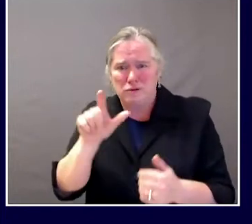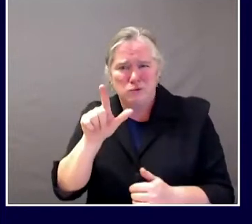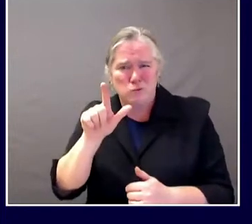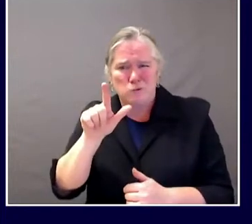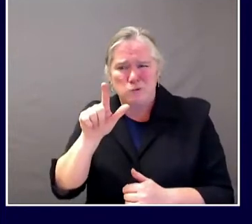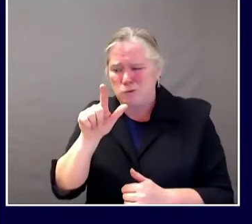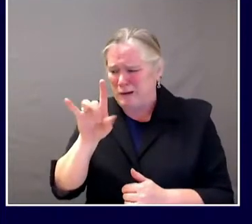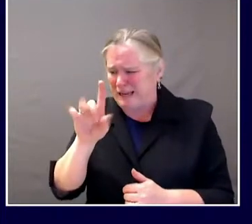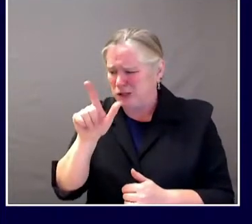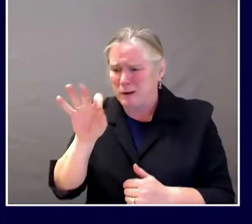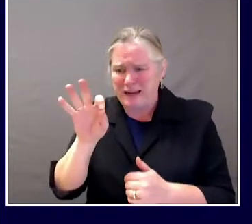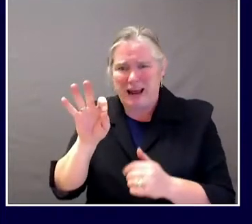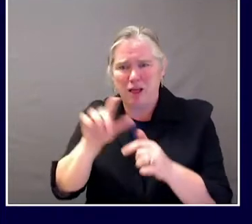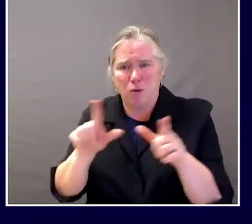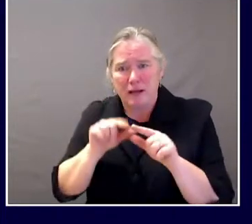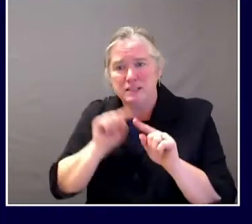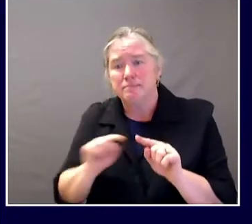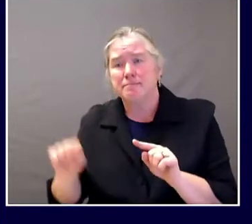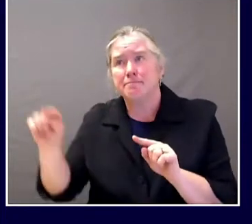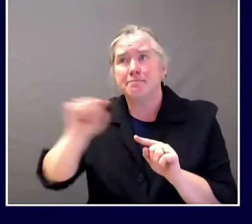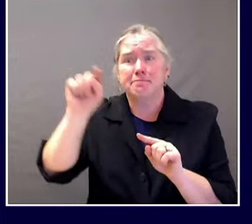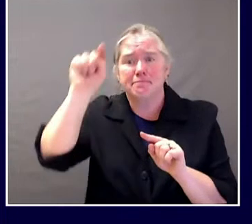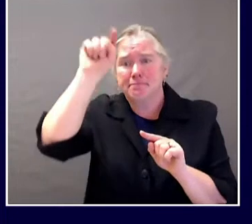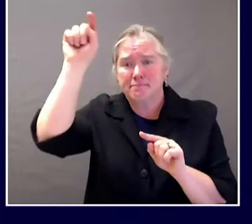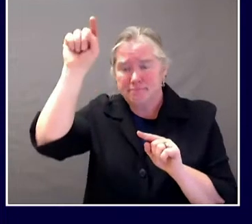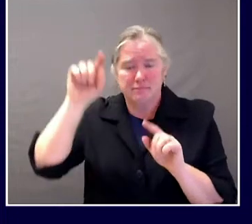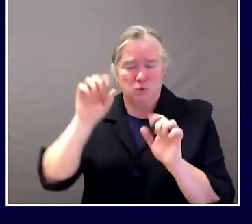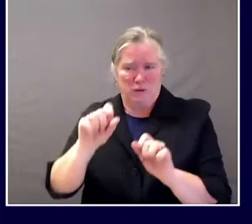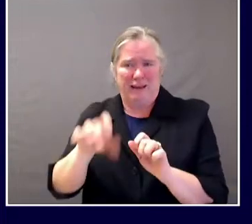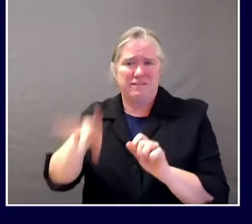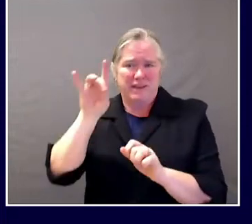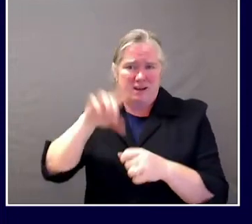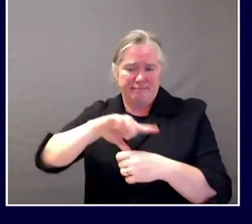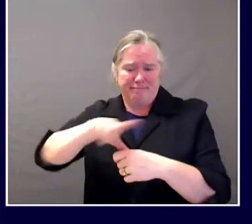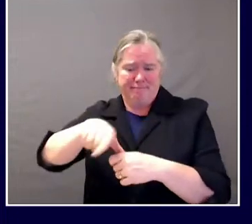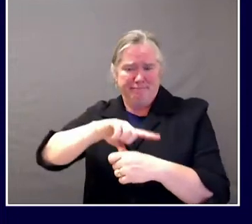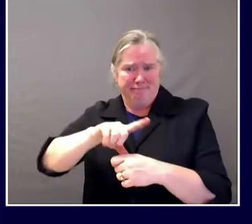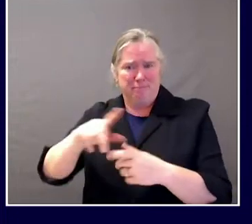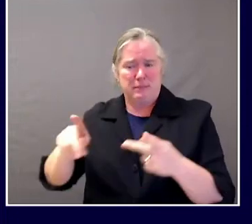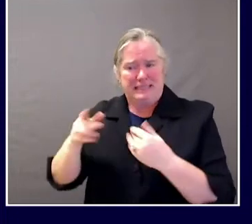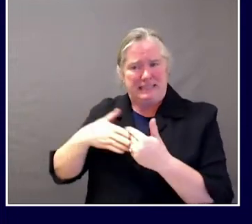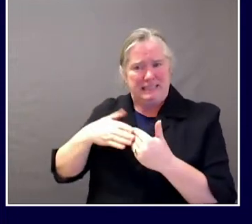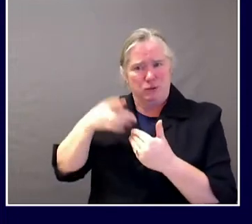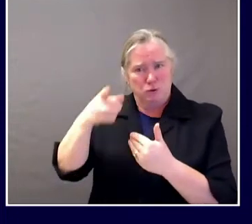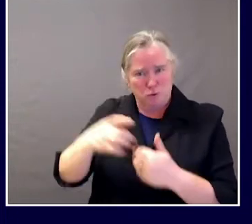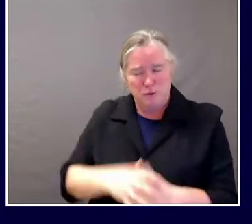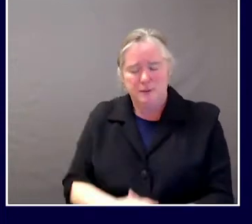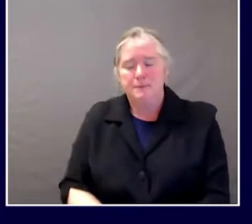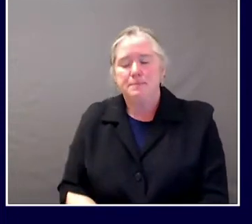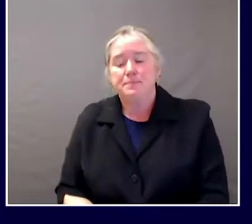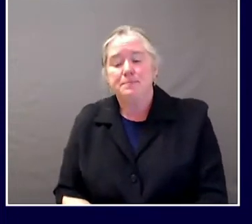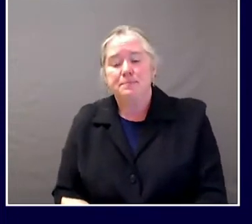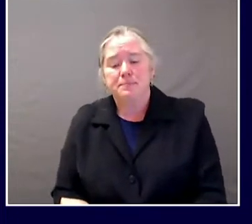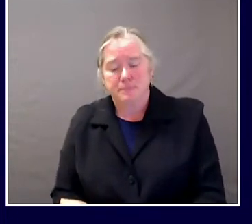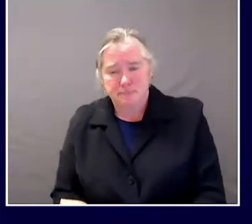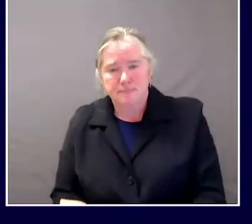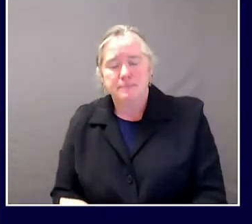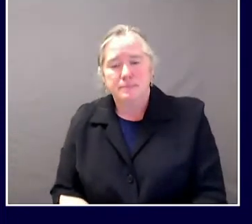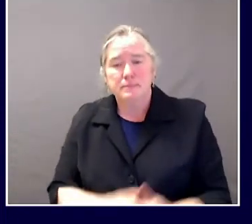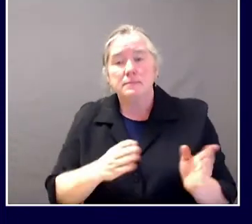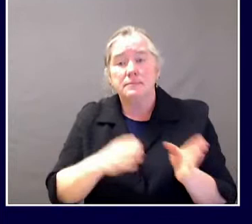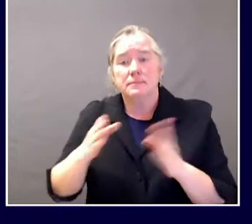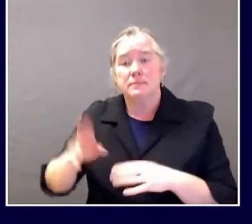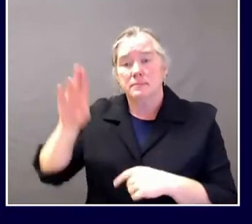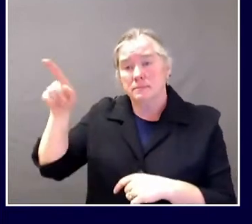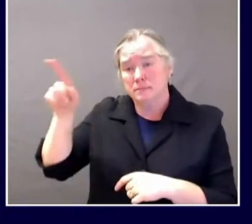initial reaction and response to the measures put into place in the UK did have some effect, but really it's even